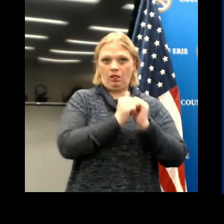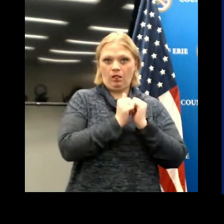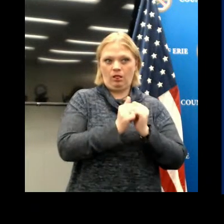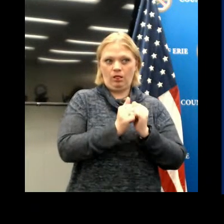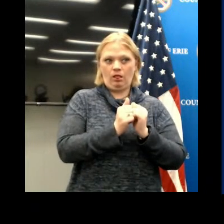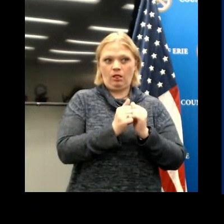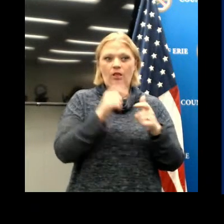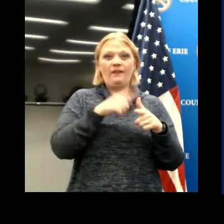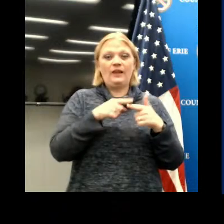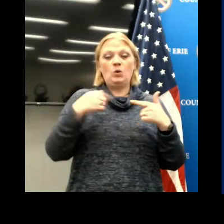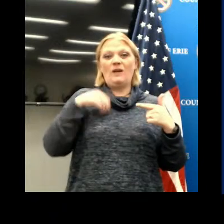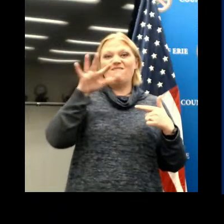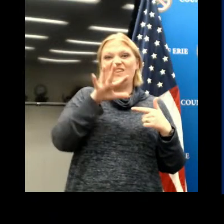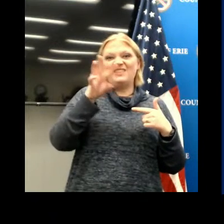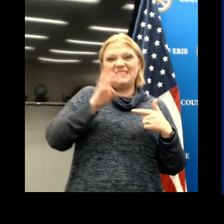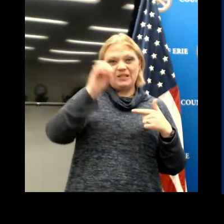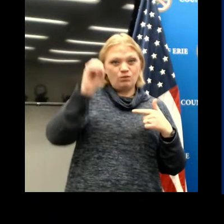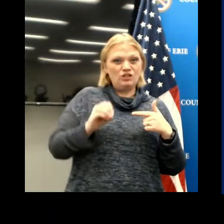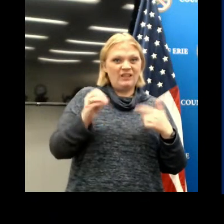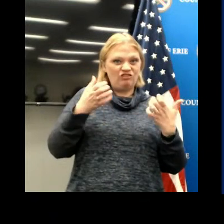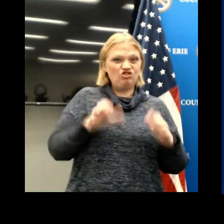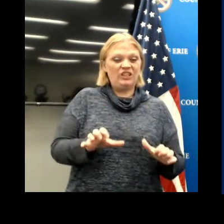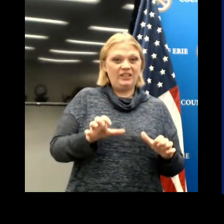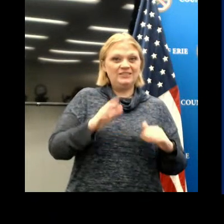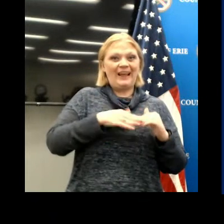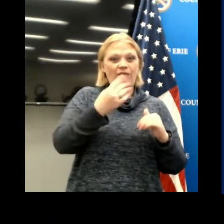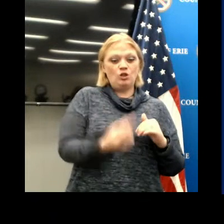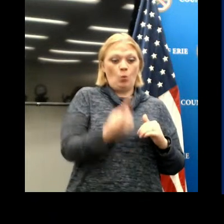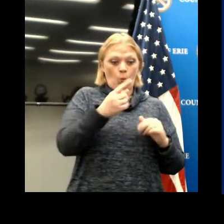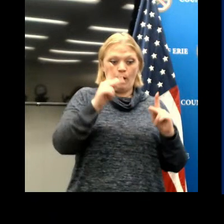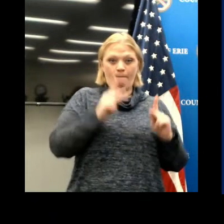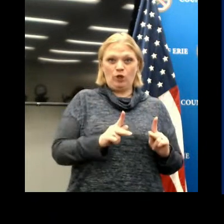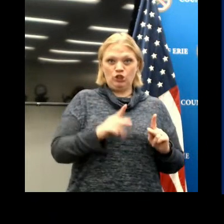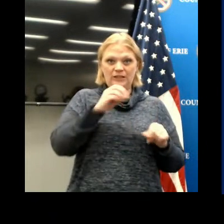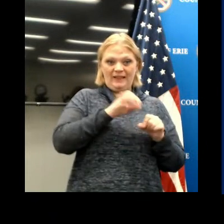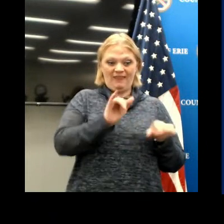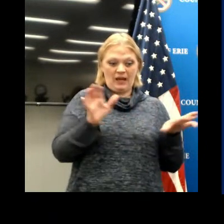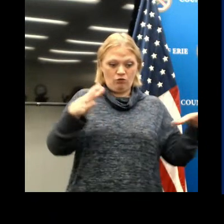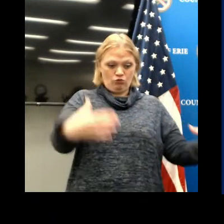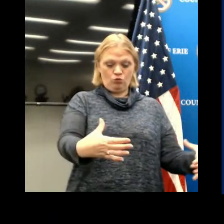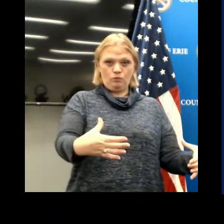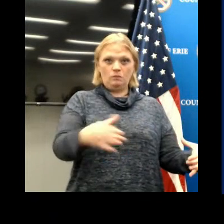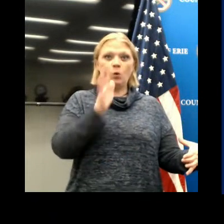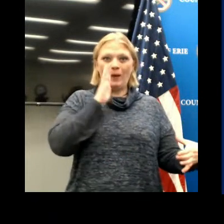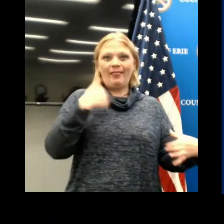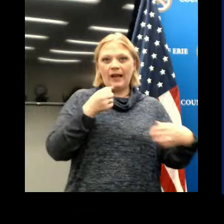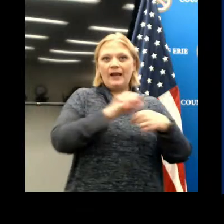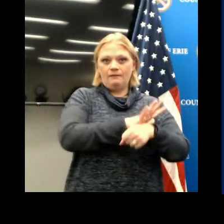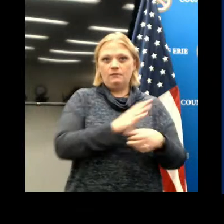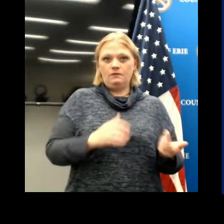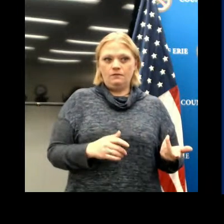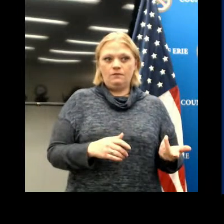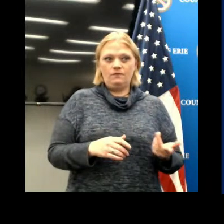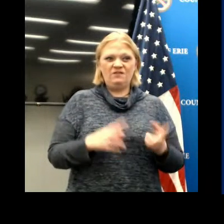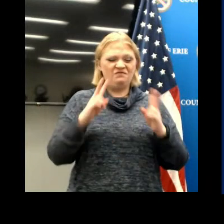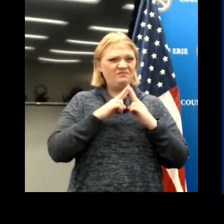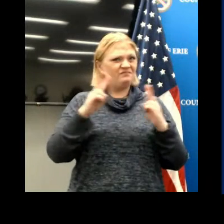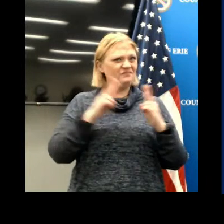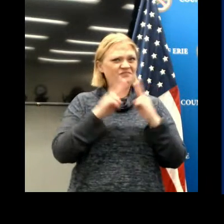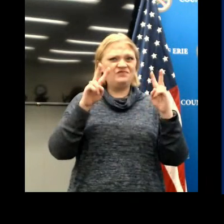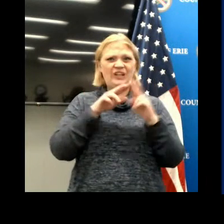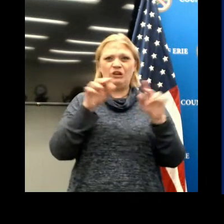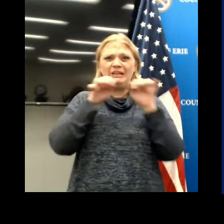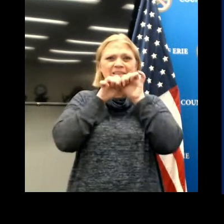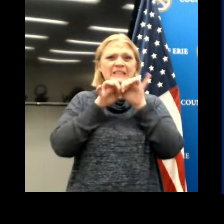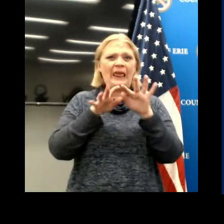a 56% chance that at least one person in the room will have COVID-19. We know how contagious COVID-19